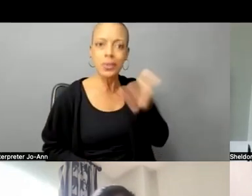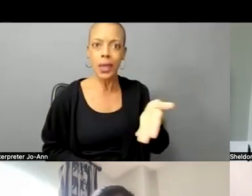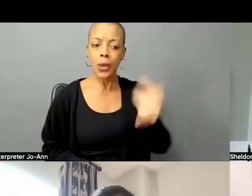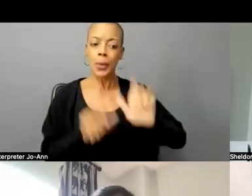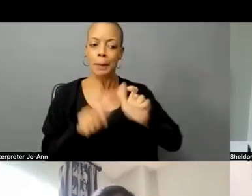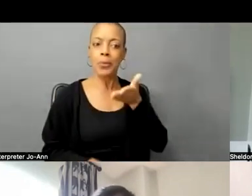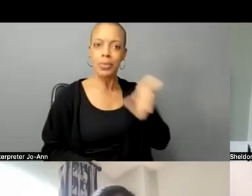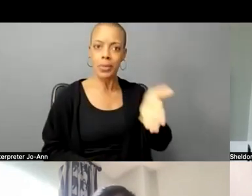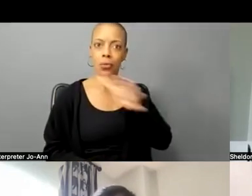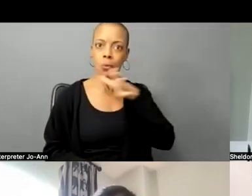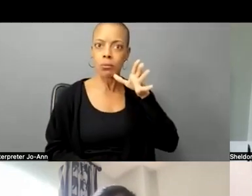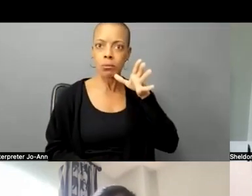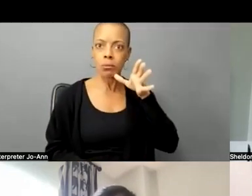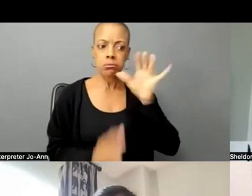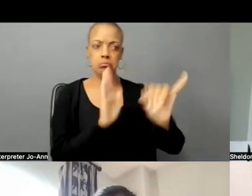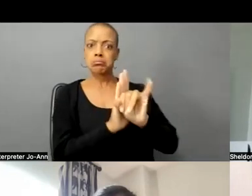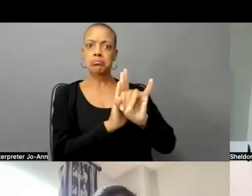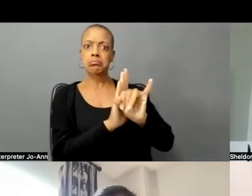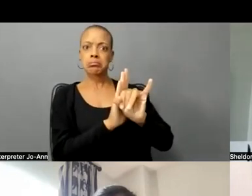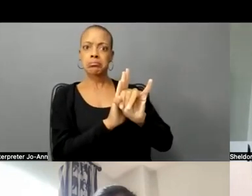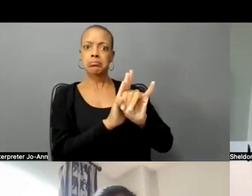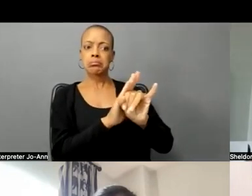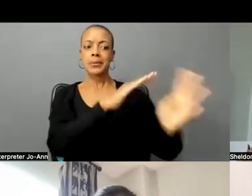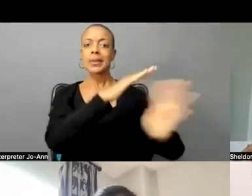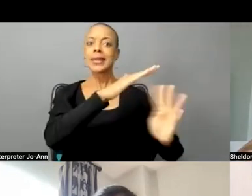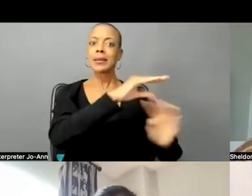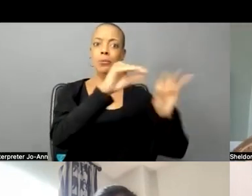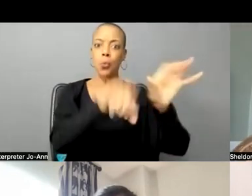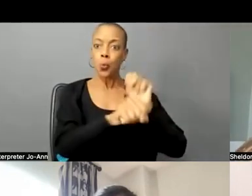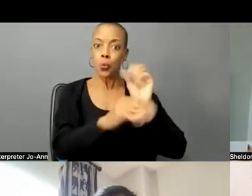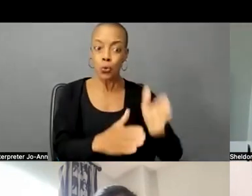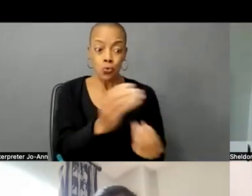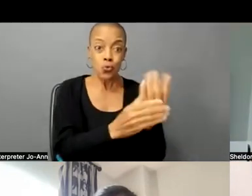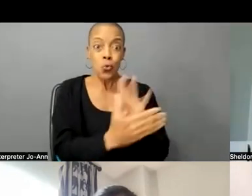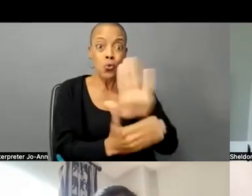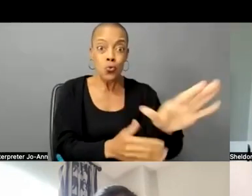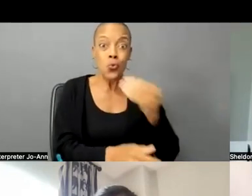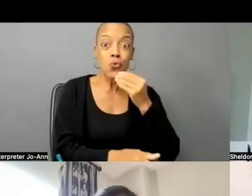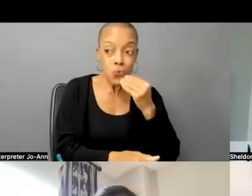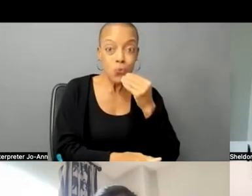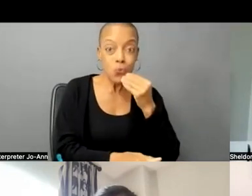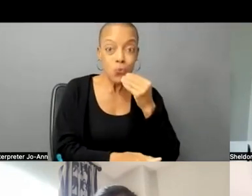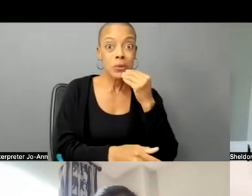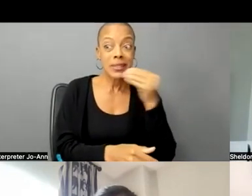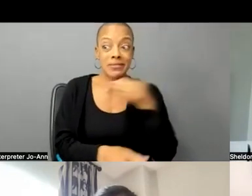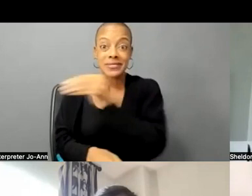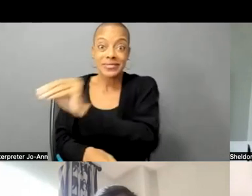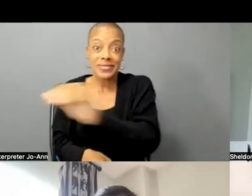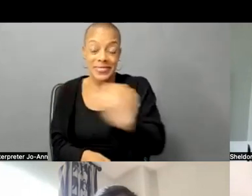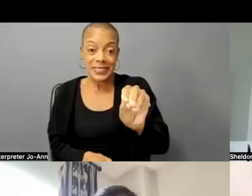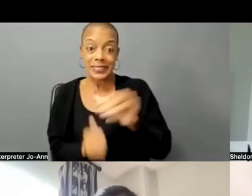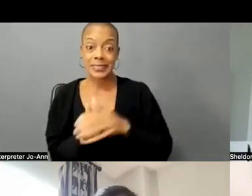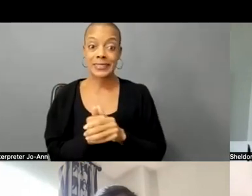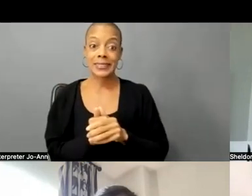those farms, right? Who are the migrant workers who are growing your food and feeding farmers? Because I know that the Weston